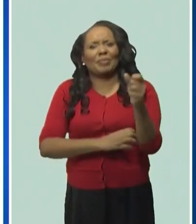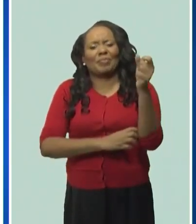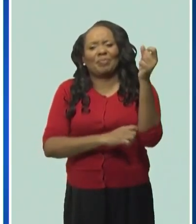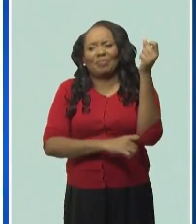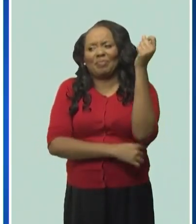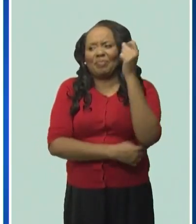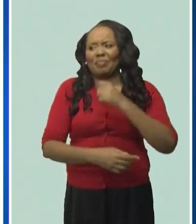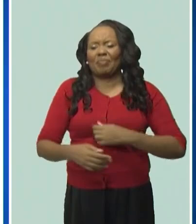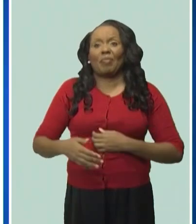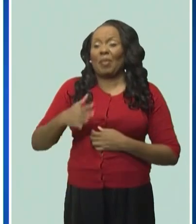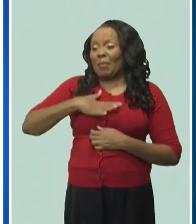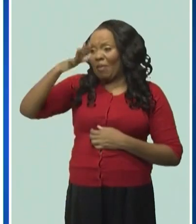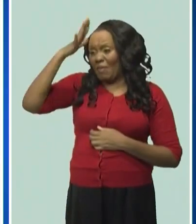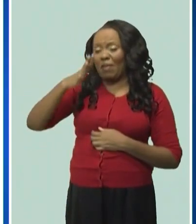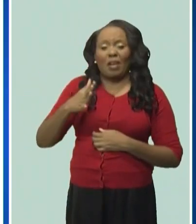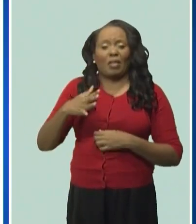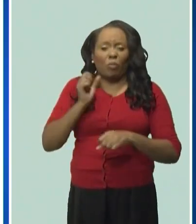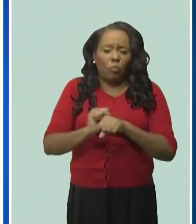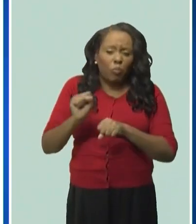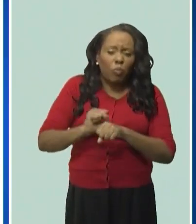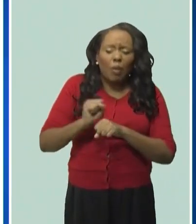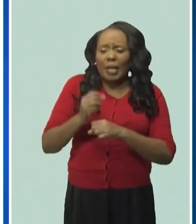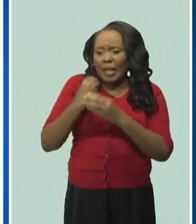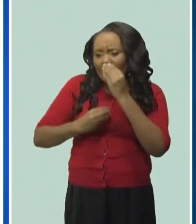work, he ate a lot of wrong food,